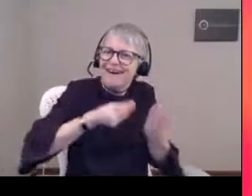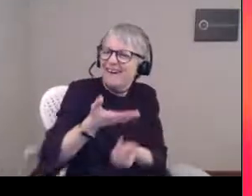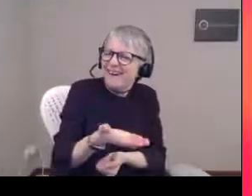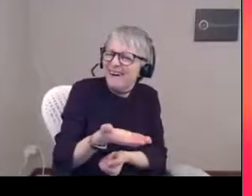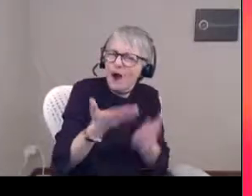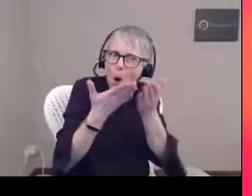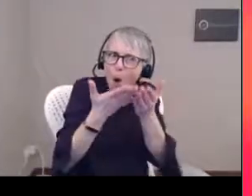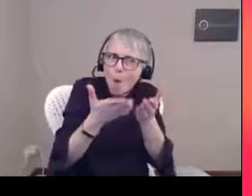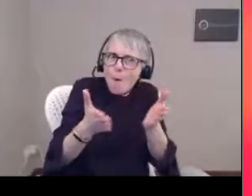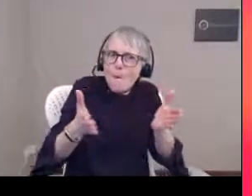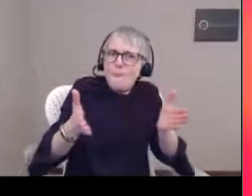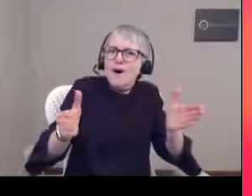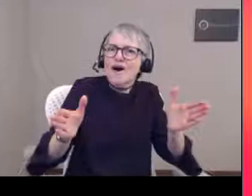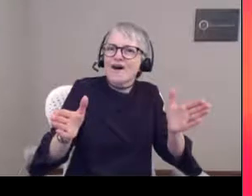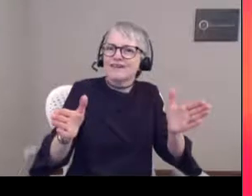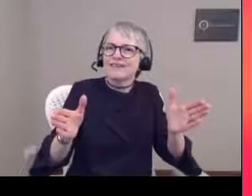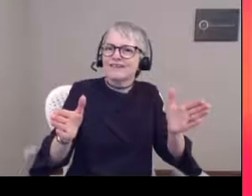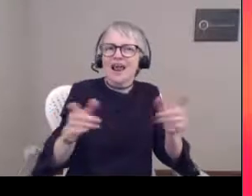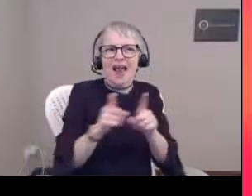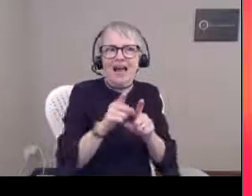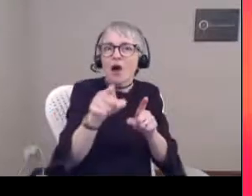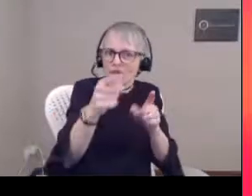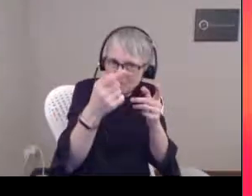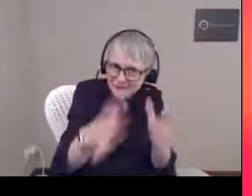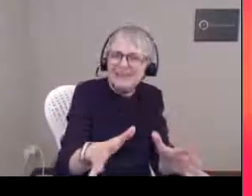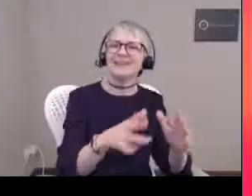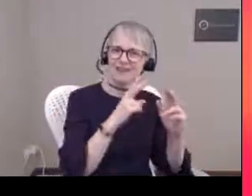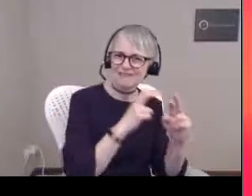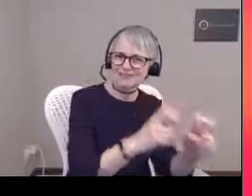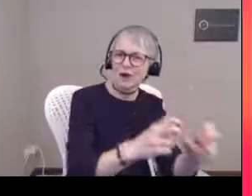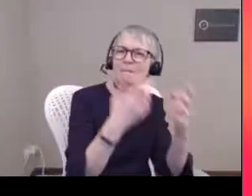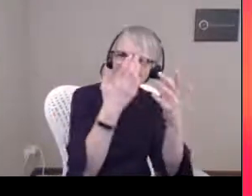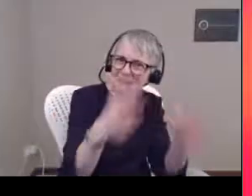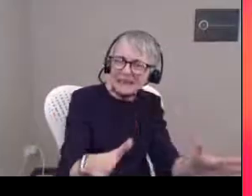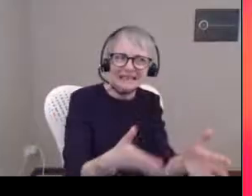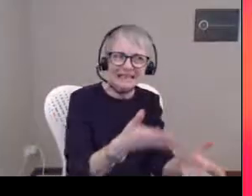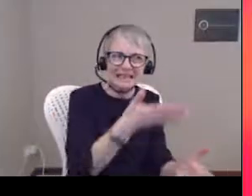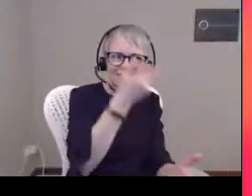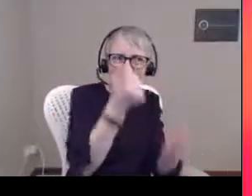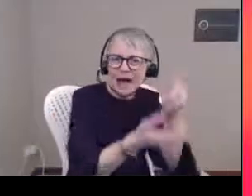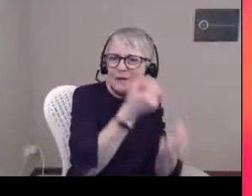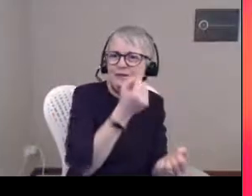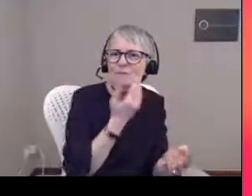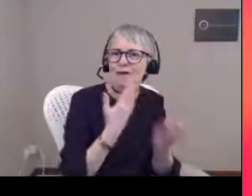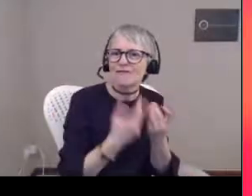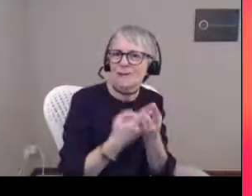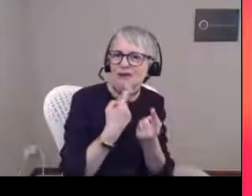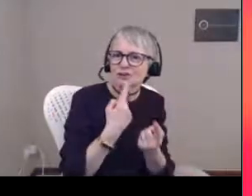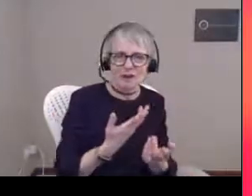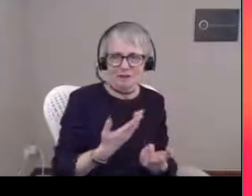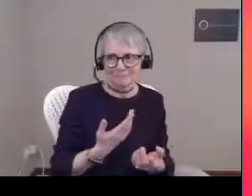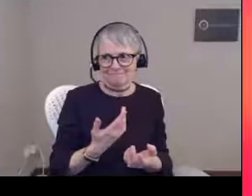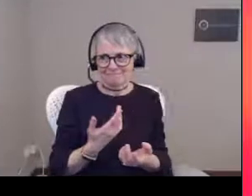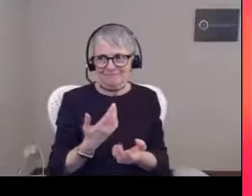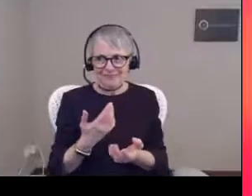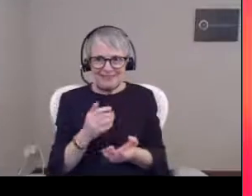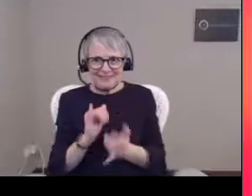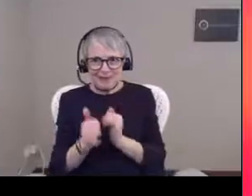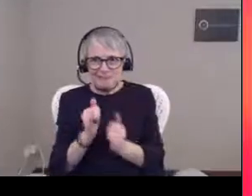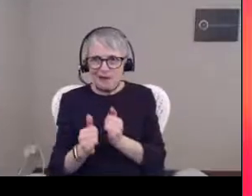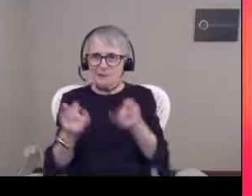to show that you've done a bit of research on the company, because sometimes managers don't always ask you about what you know about ITV, but